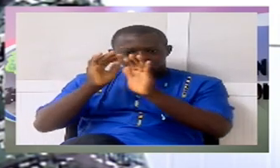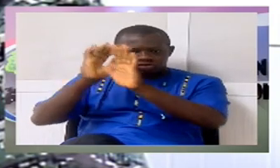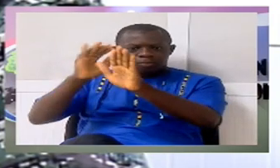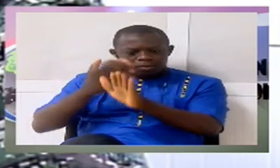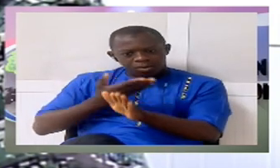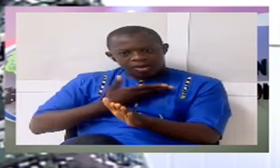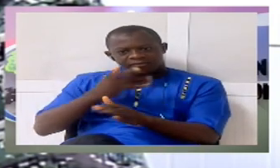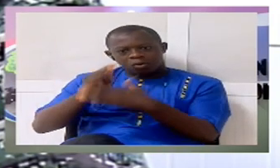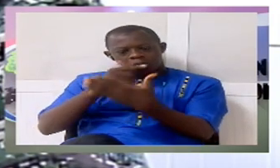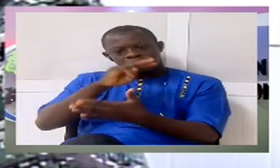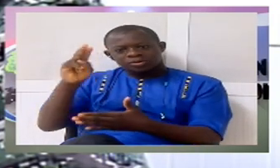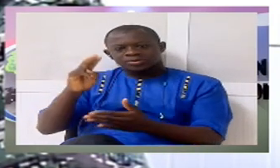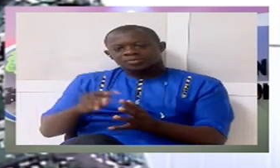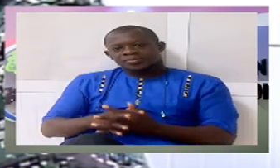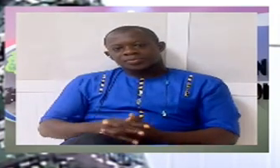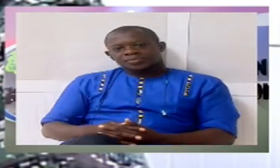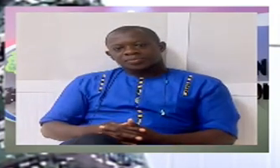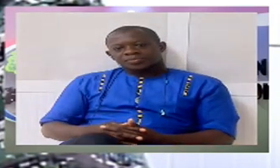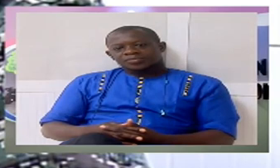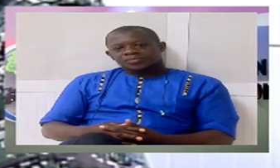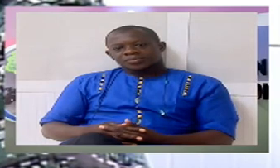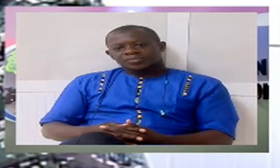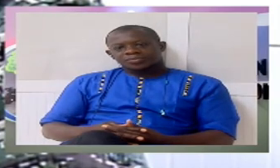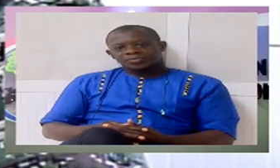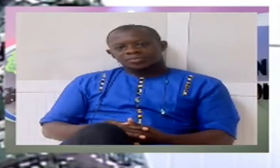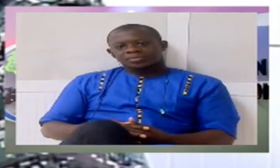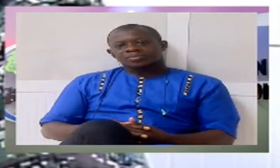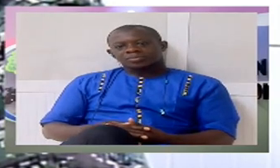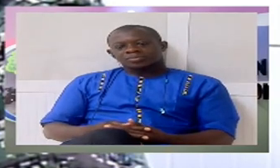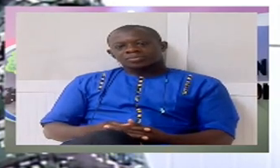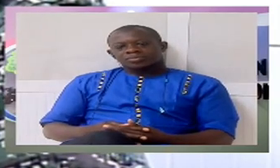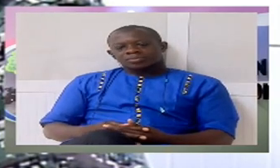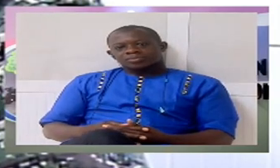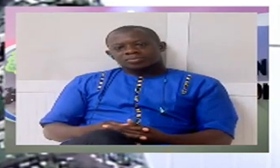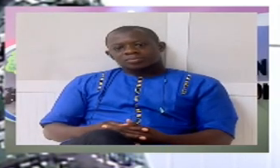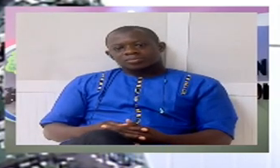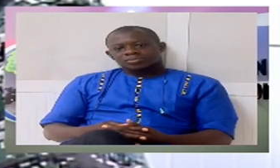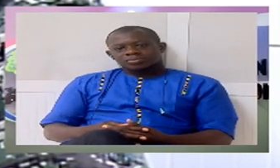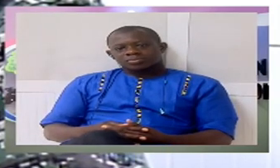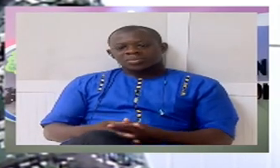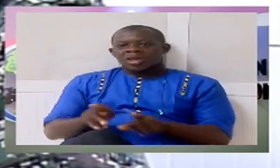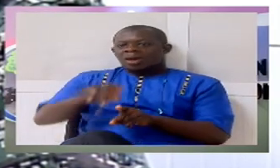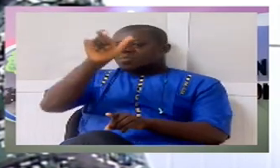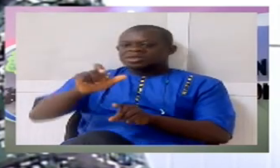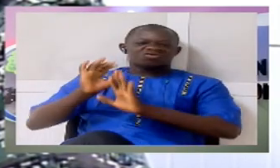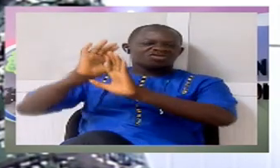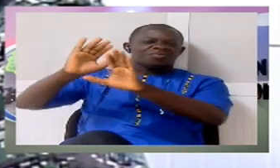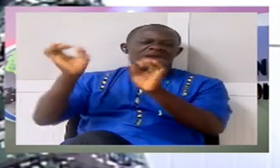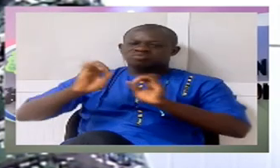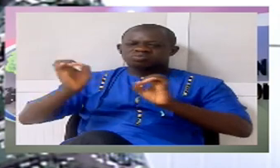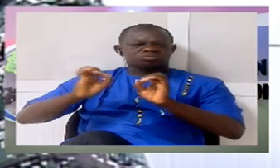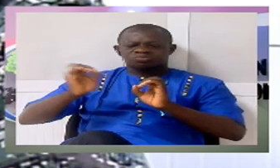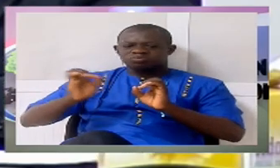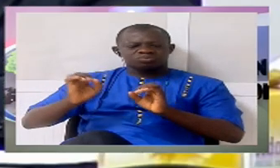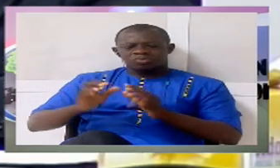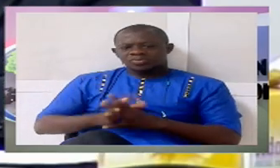mom dafa am ben jaxle wala hupo bo xamne def nako ci convoy bi. He was in the threat. He